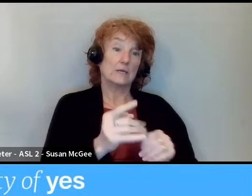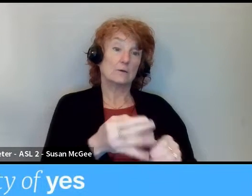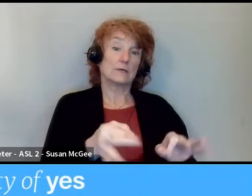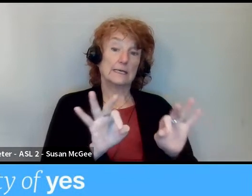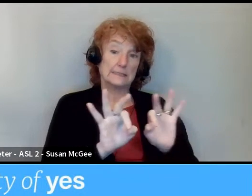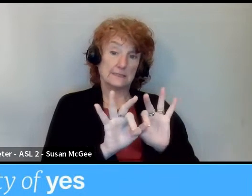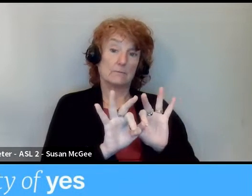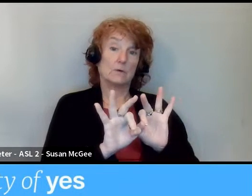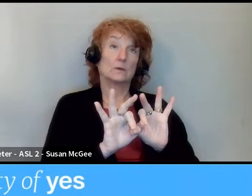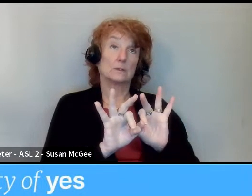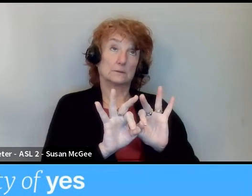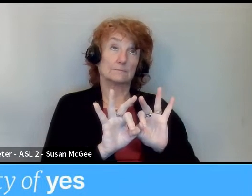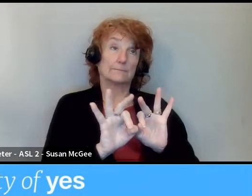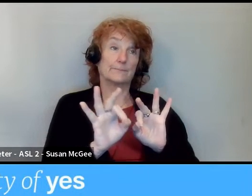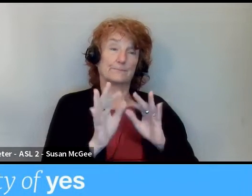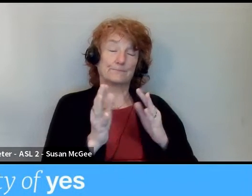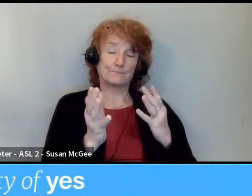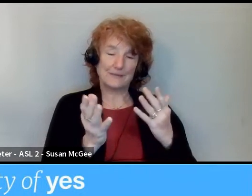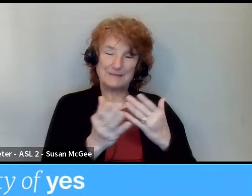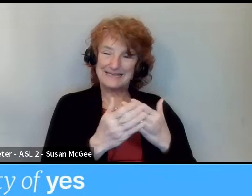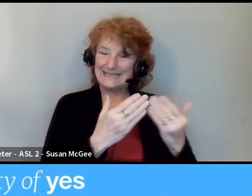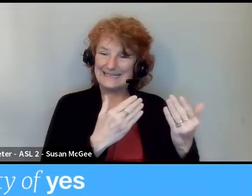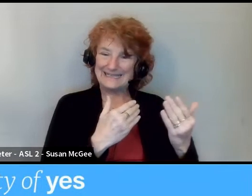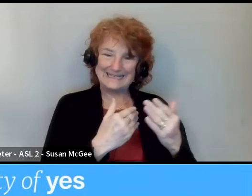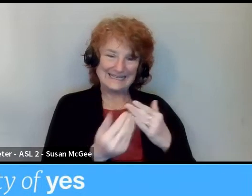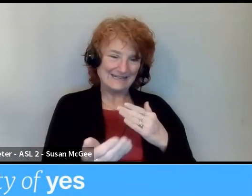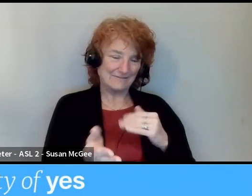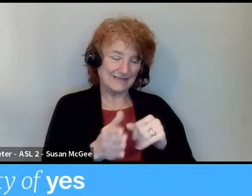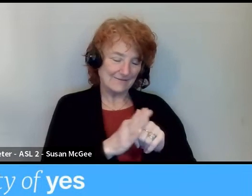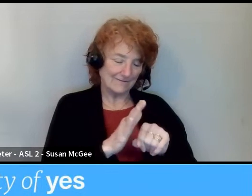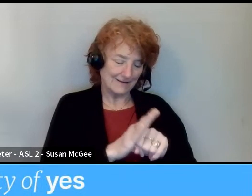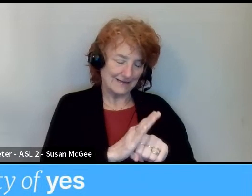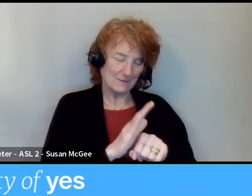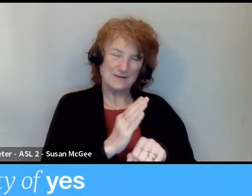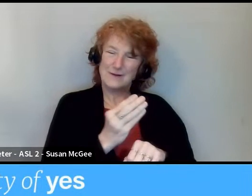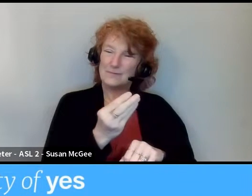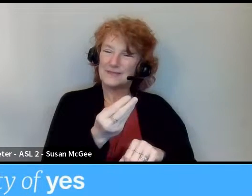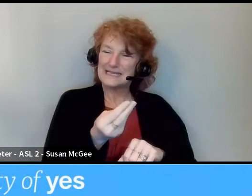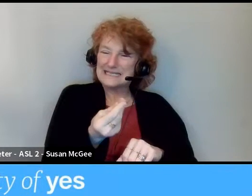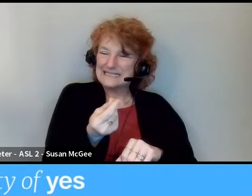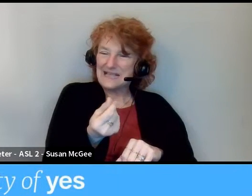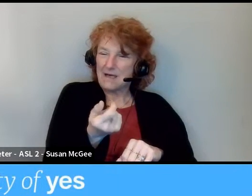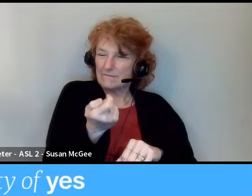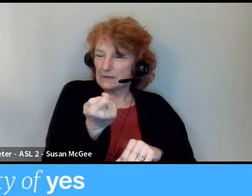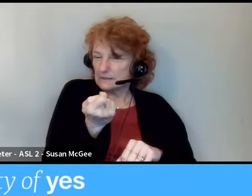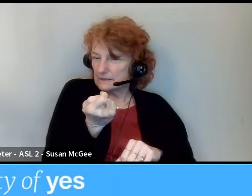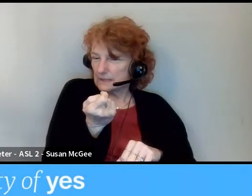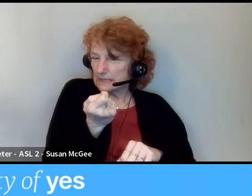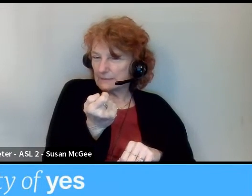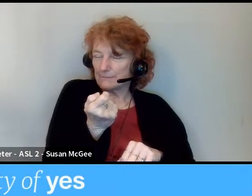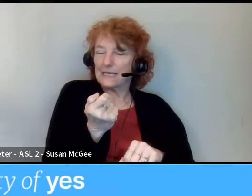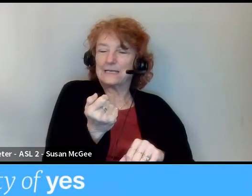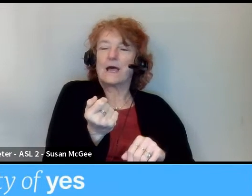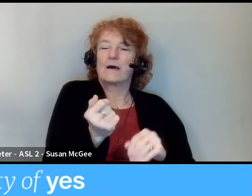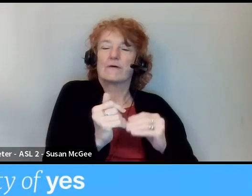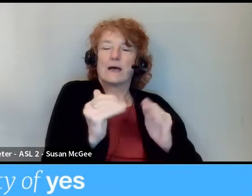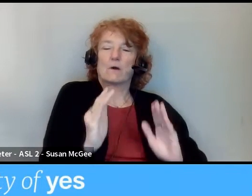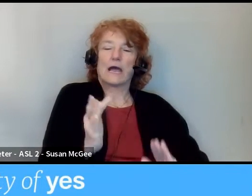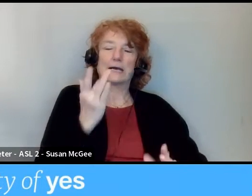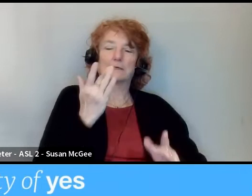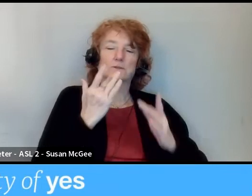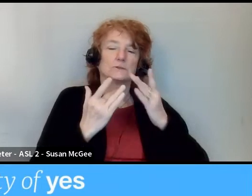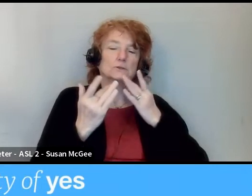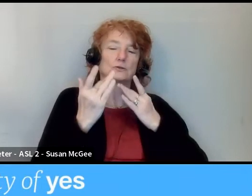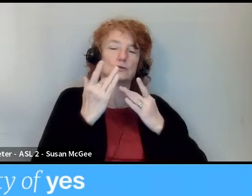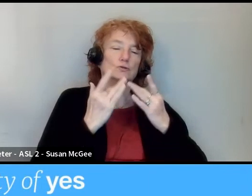important. Even if we did that, it would only solve a very small part of our housing shortage, but it's a crucial part of the overall